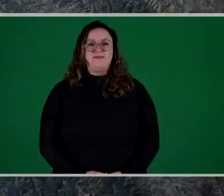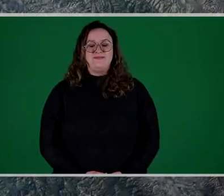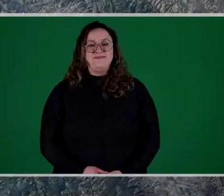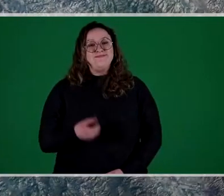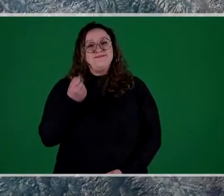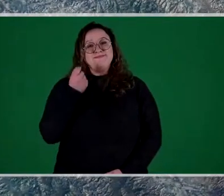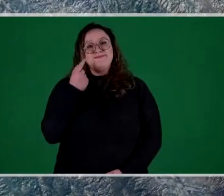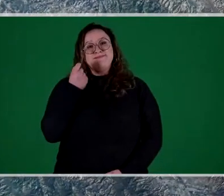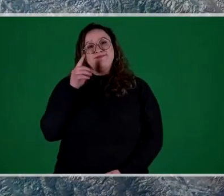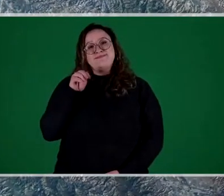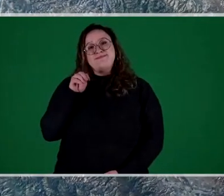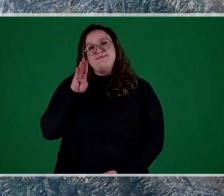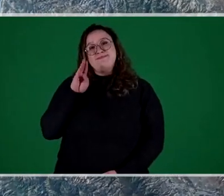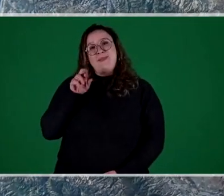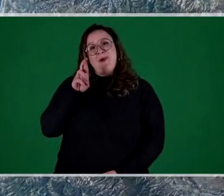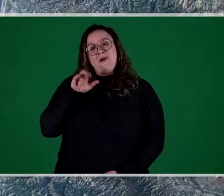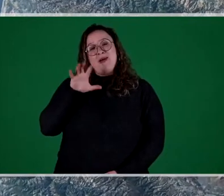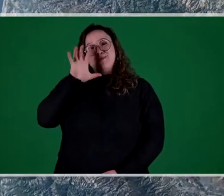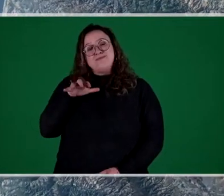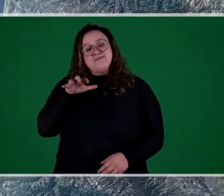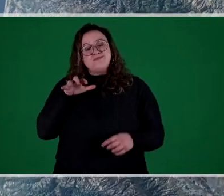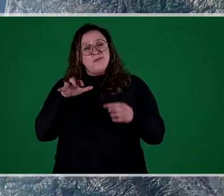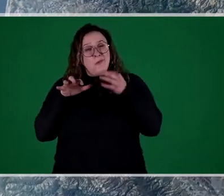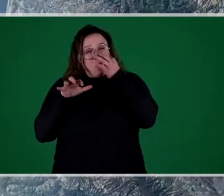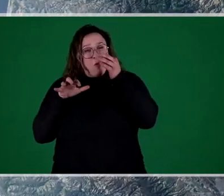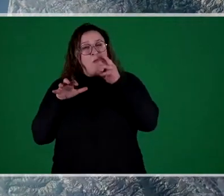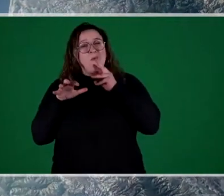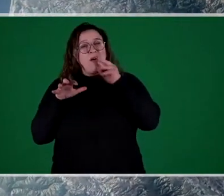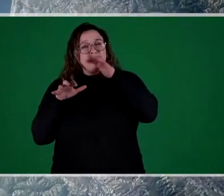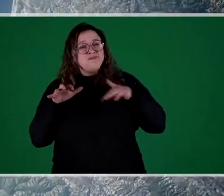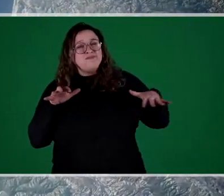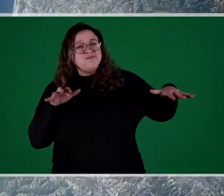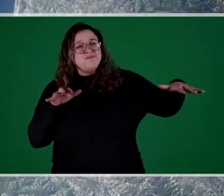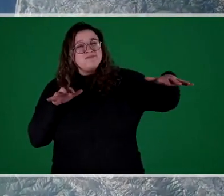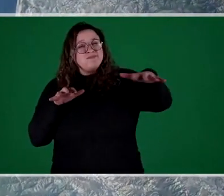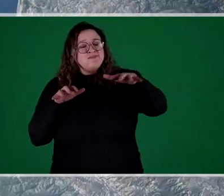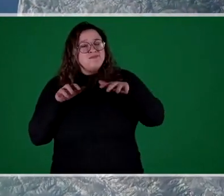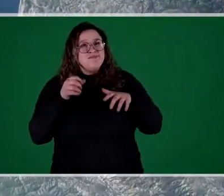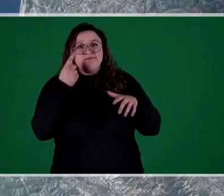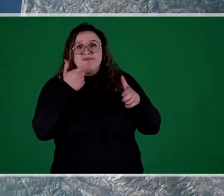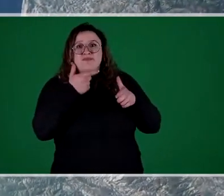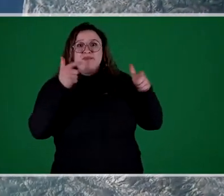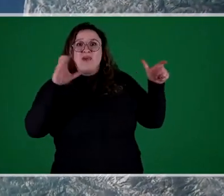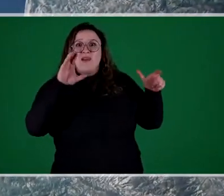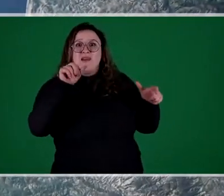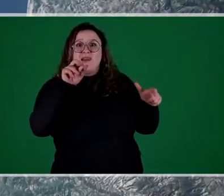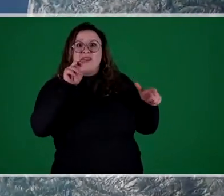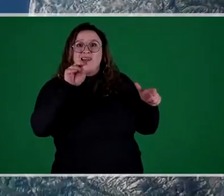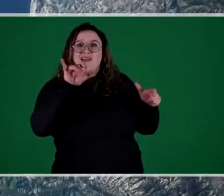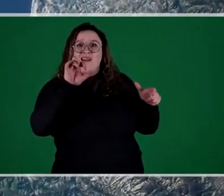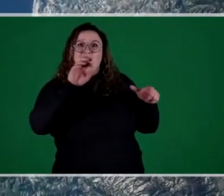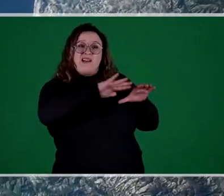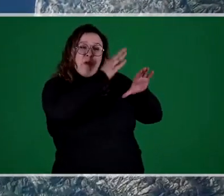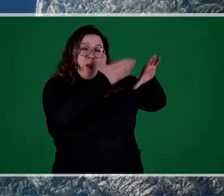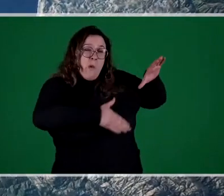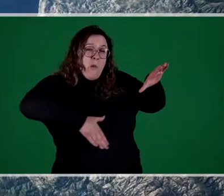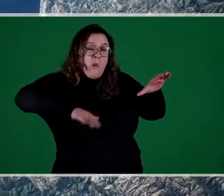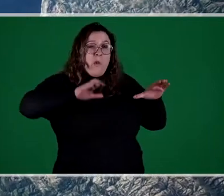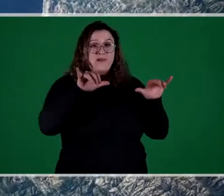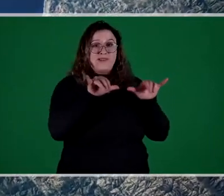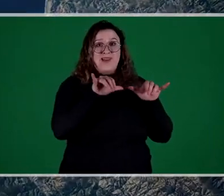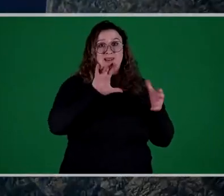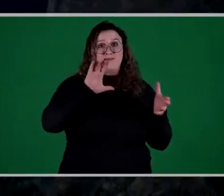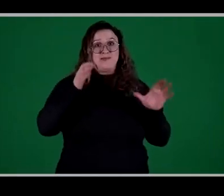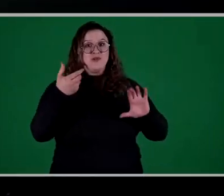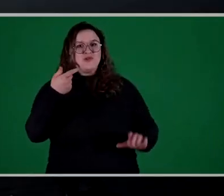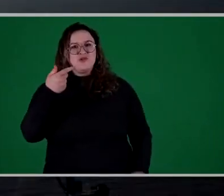Beneath the beautiful blue waters of Monterey Bay lies a geological feature as majestic as the Grand Canyon. Just